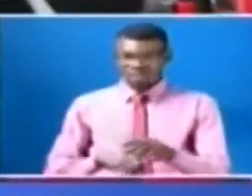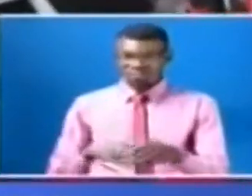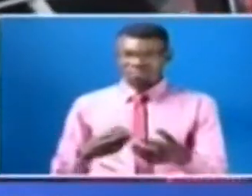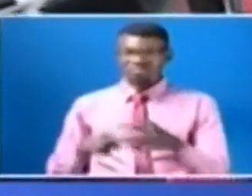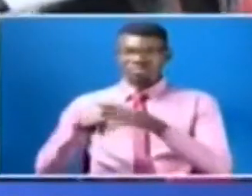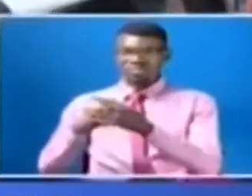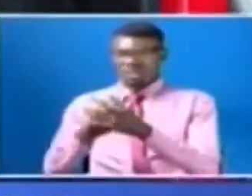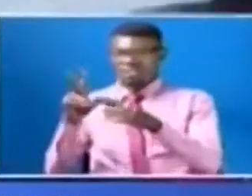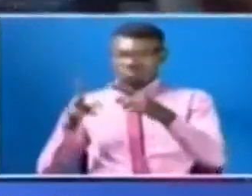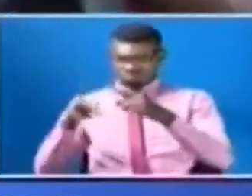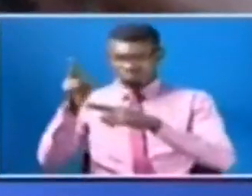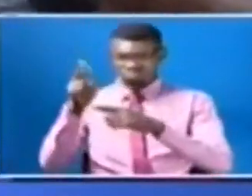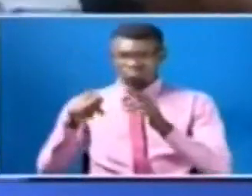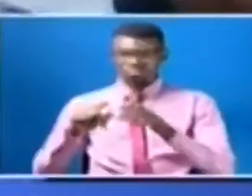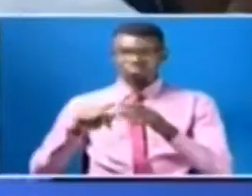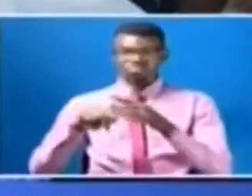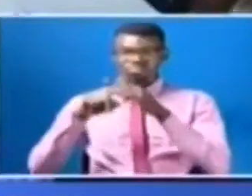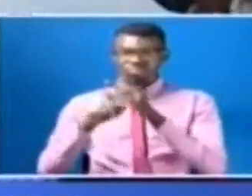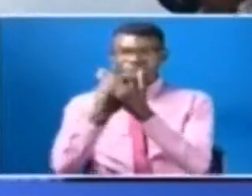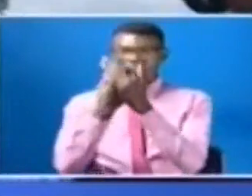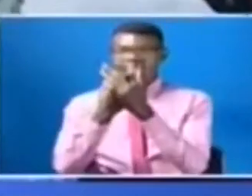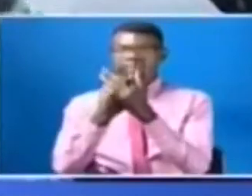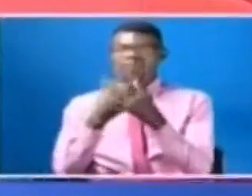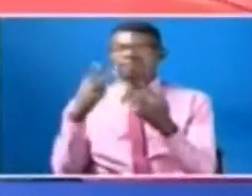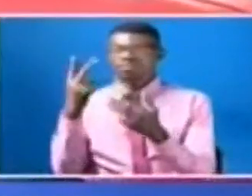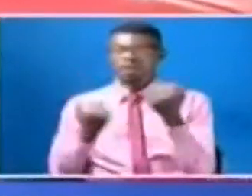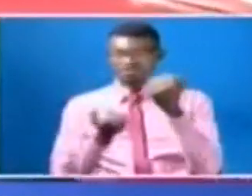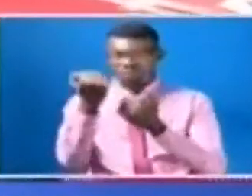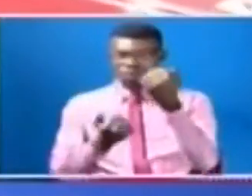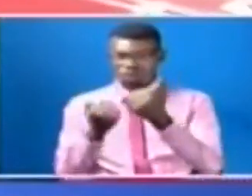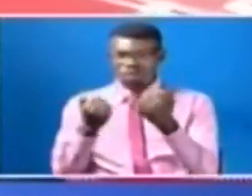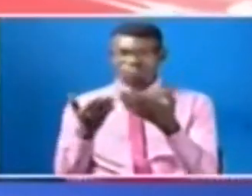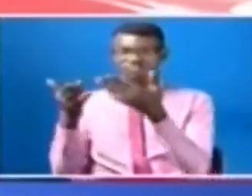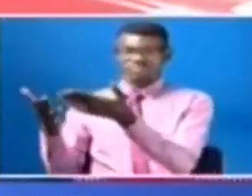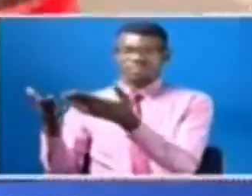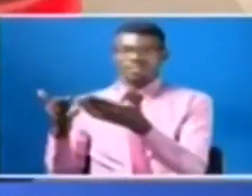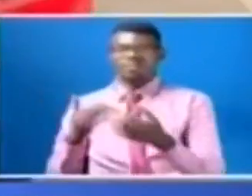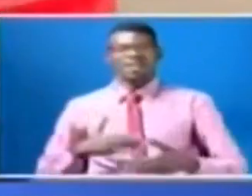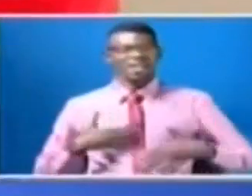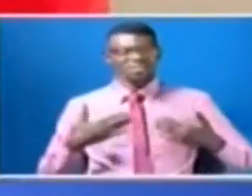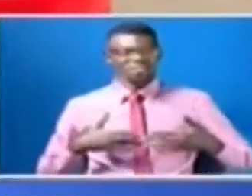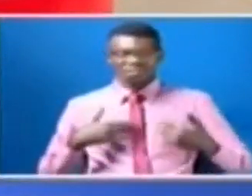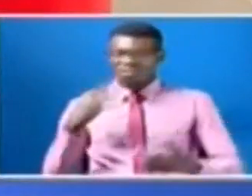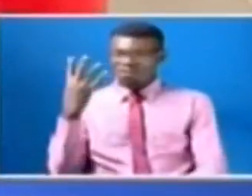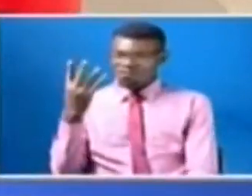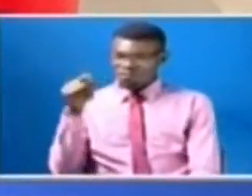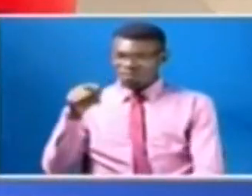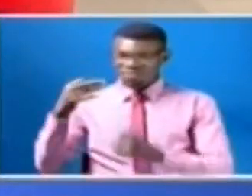will be two cars running head to head, so it will be very exciting. It is a 4.8 kilometer stage.